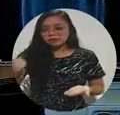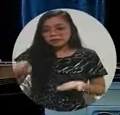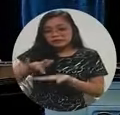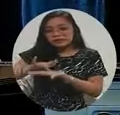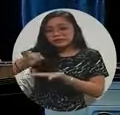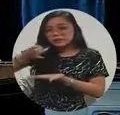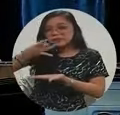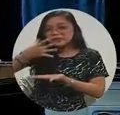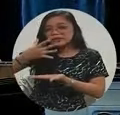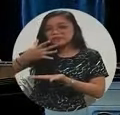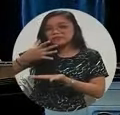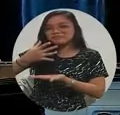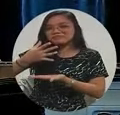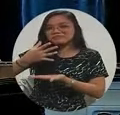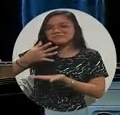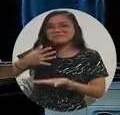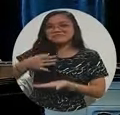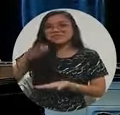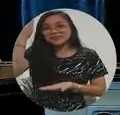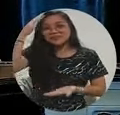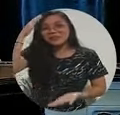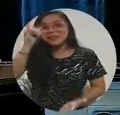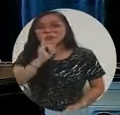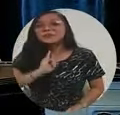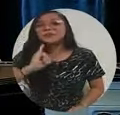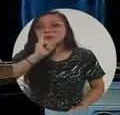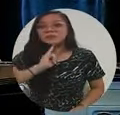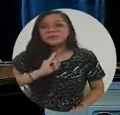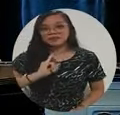Unya ang tambal ice cream.